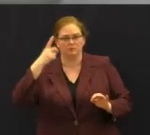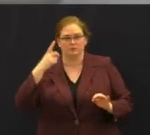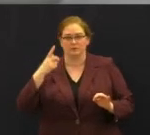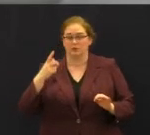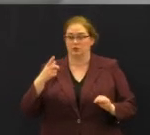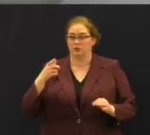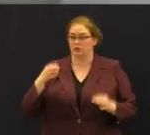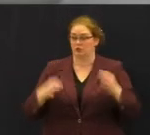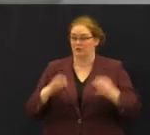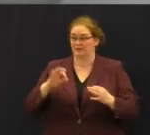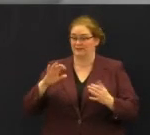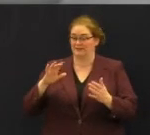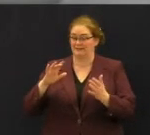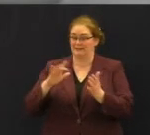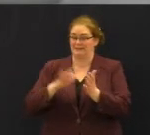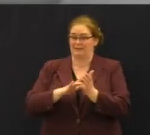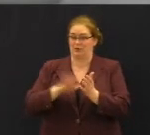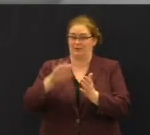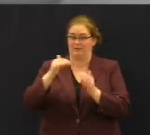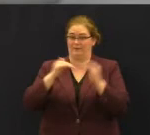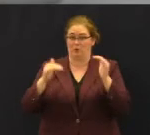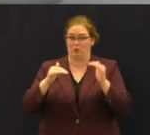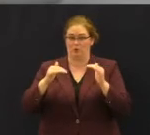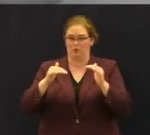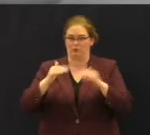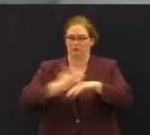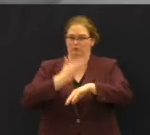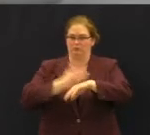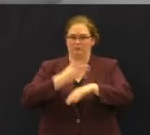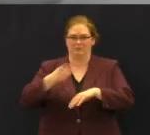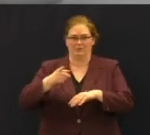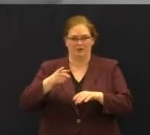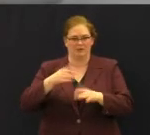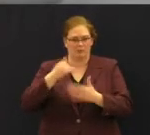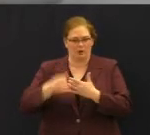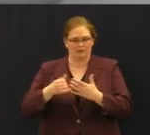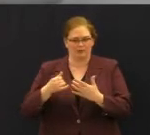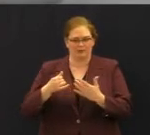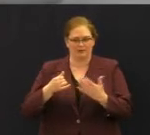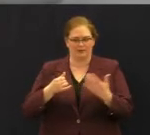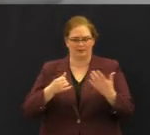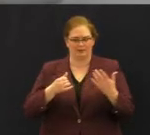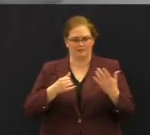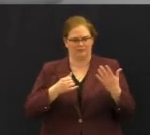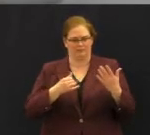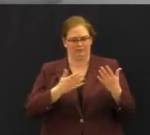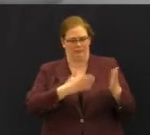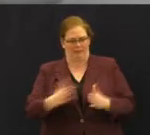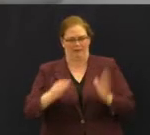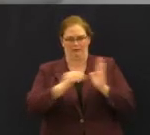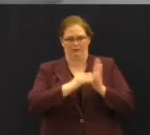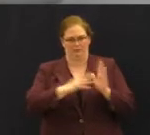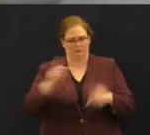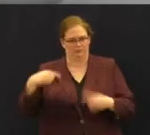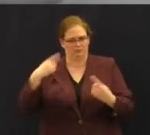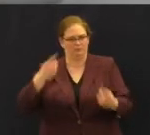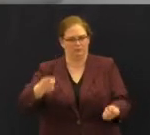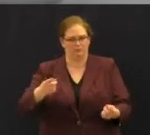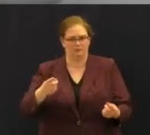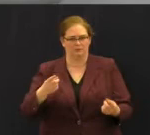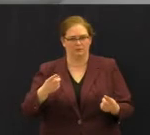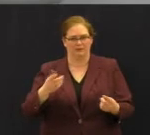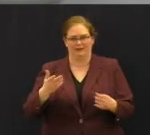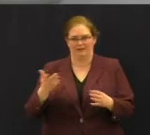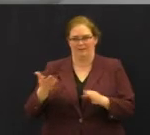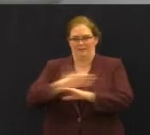Justice Center 5th floor build-out project is a project that has been on the books for quite some time here at the county, long before I became